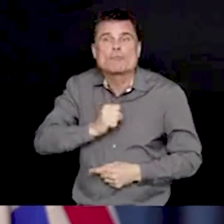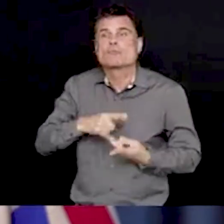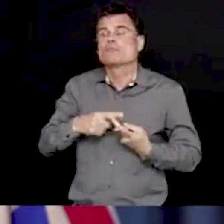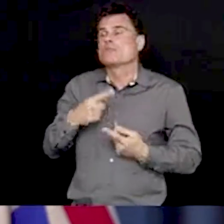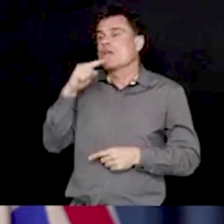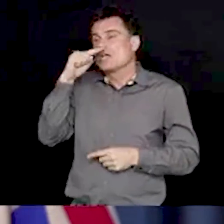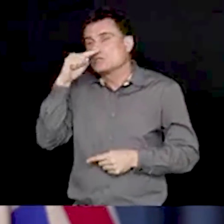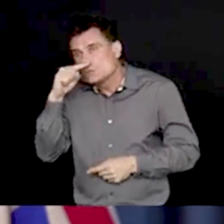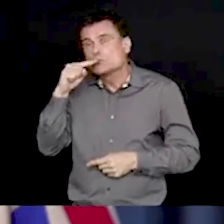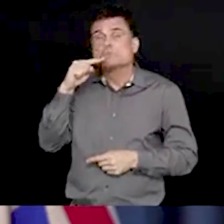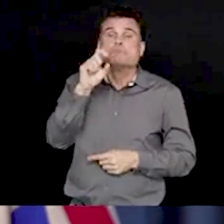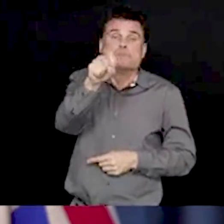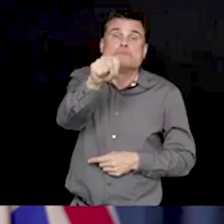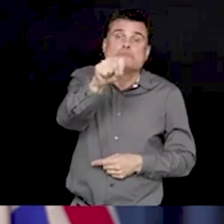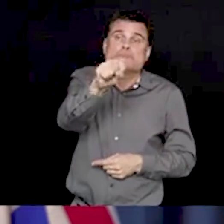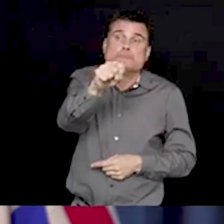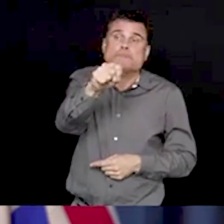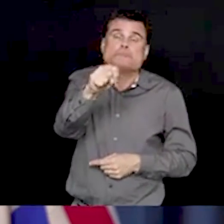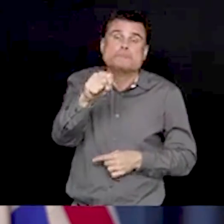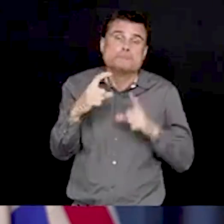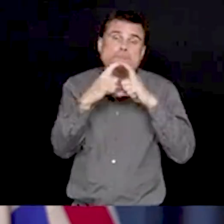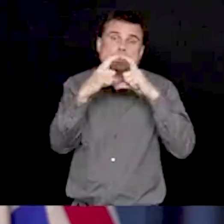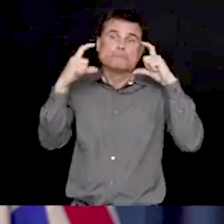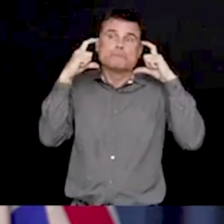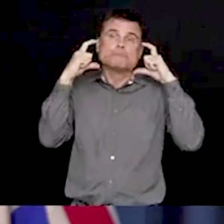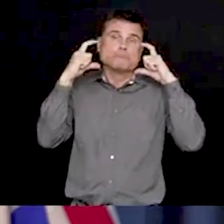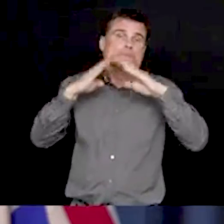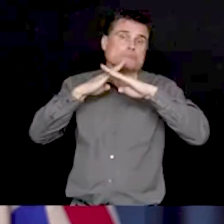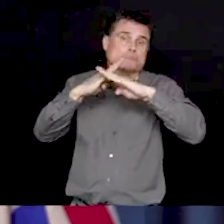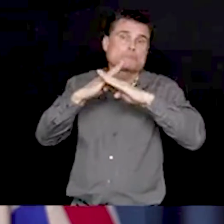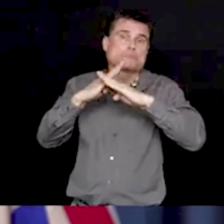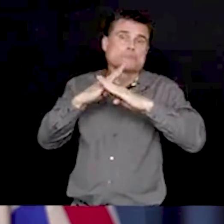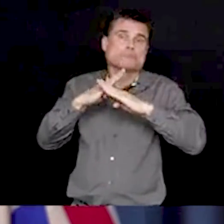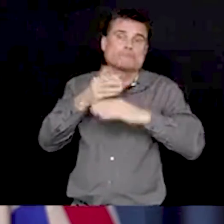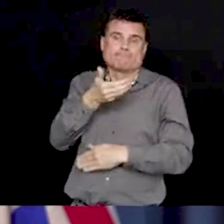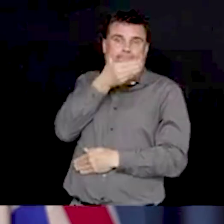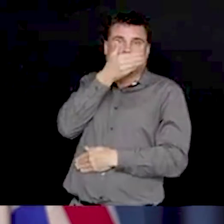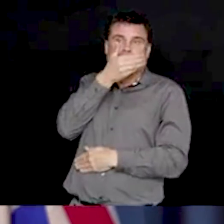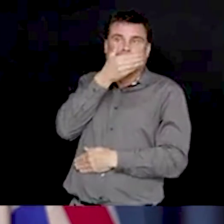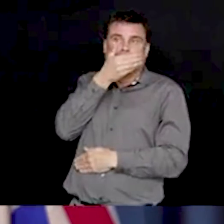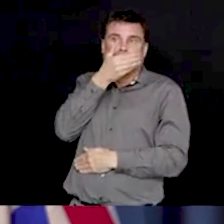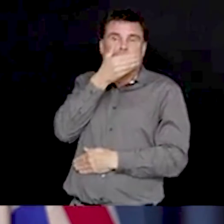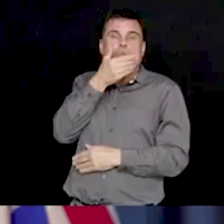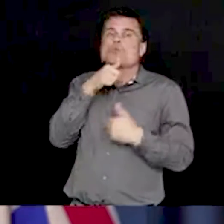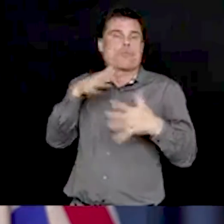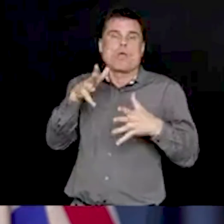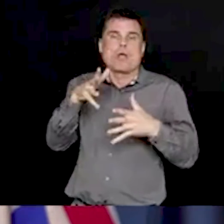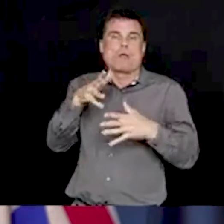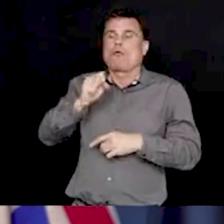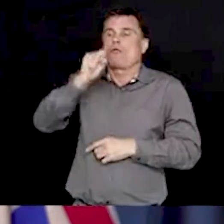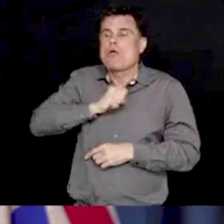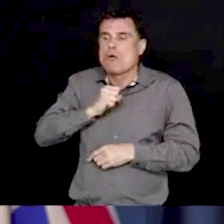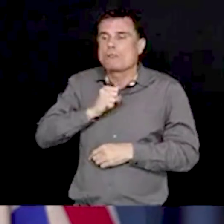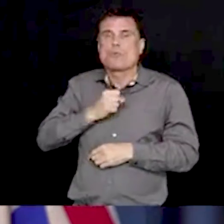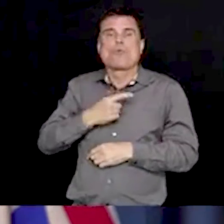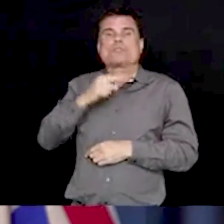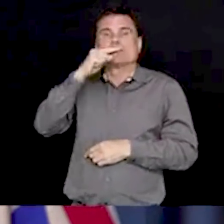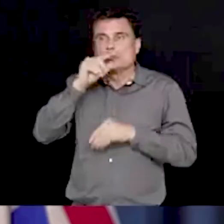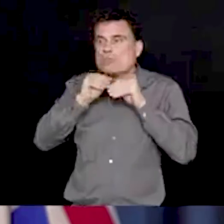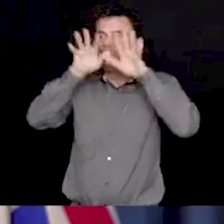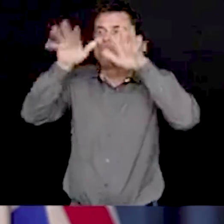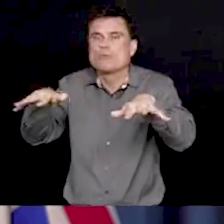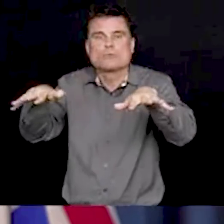in the illness, it can prevent you from putting those droplets out, and that's probably okay. But it's